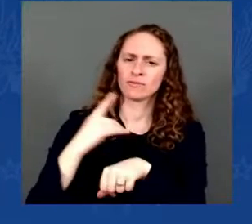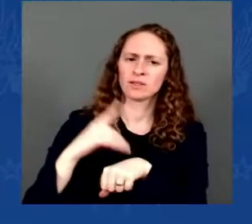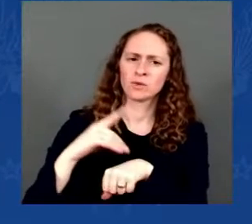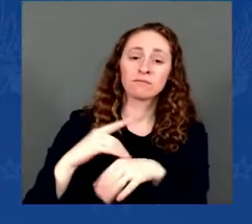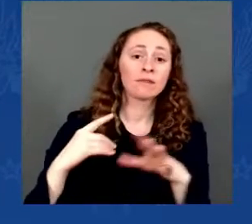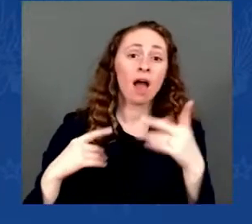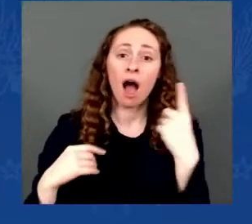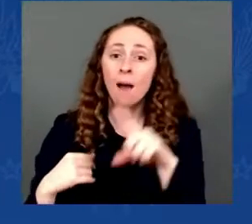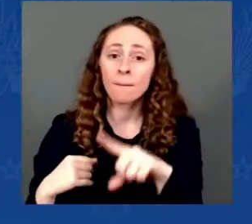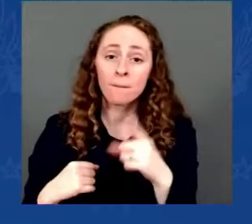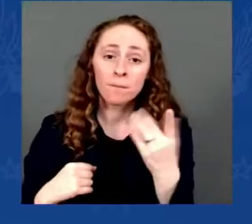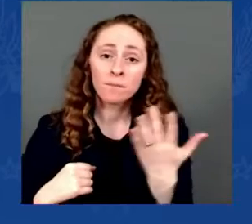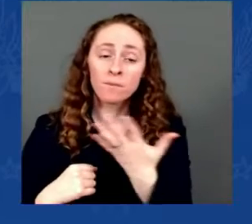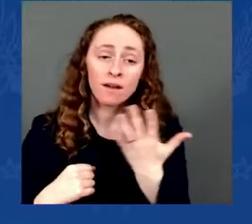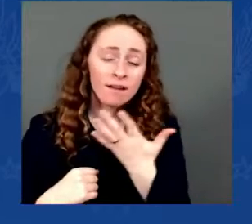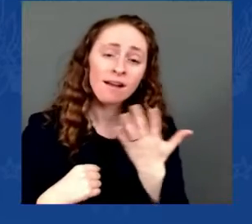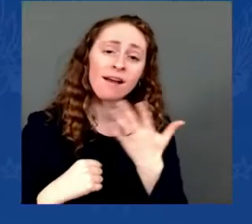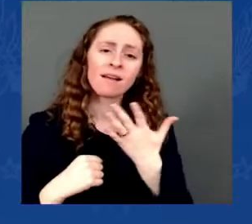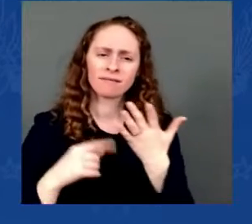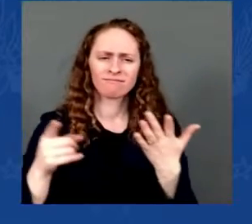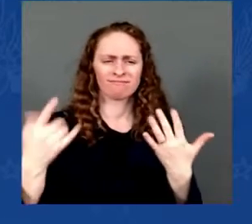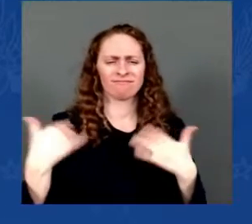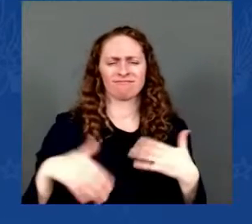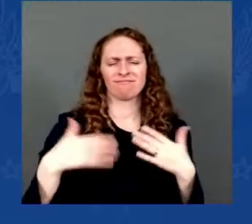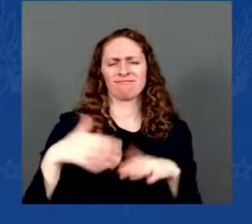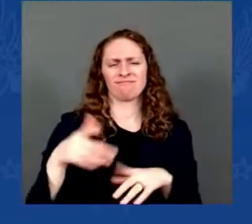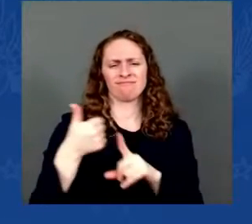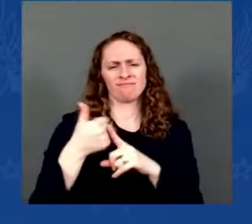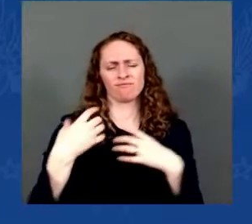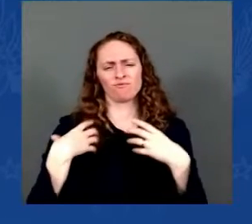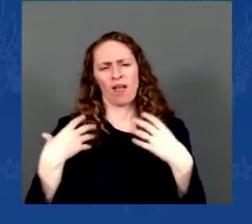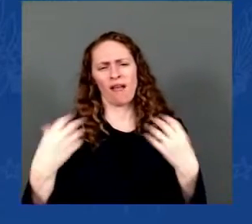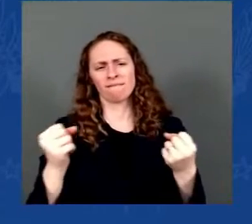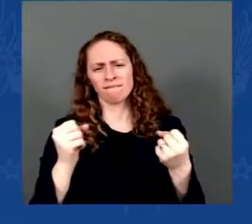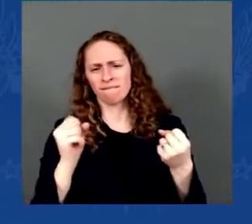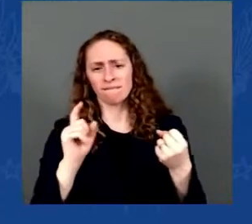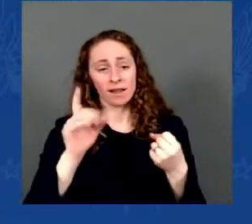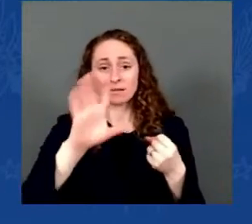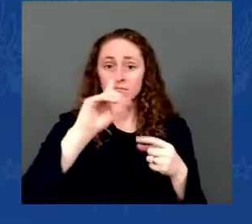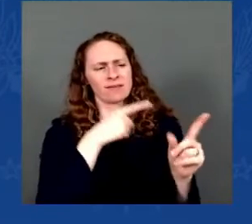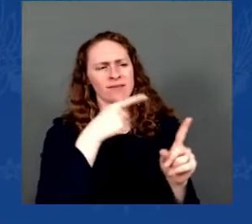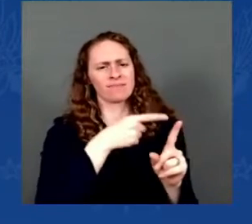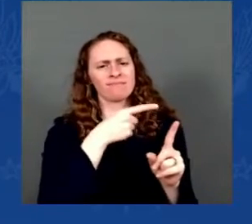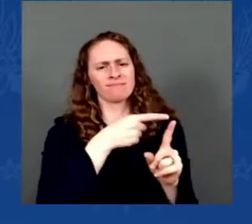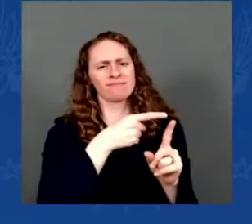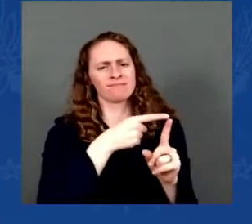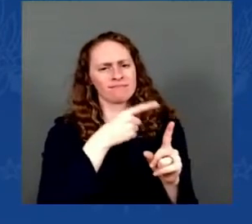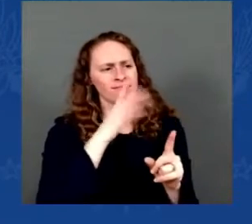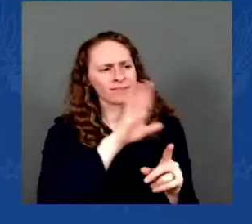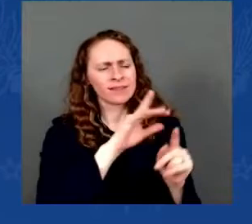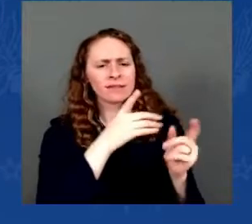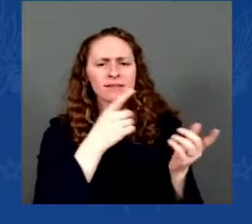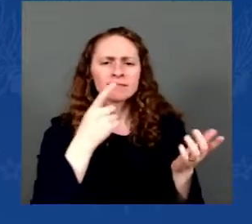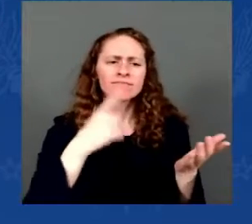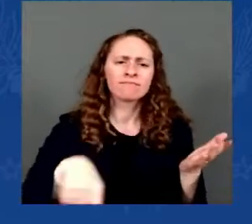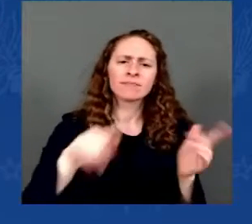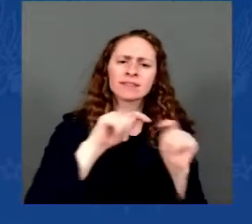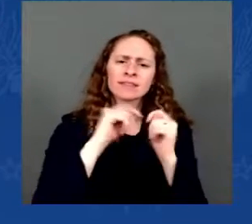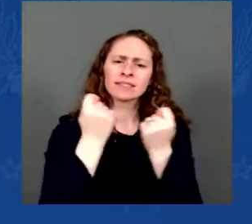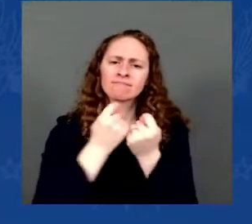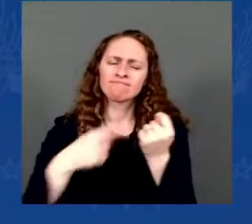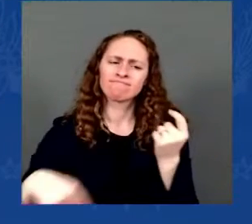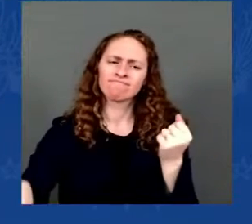call of duty while engaged with the enemy in Pakia Province, Afghanistan, on July 12, 2018. Joseph R. Biden,